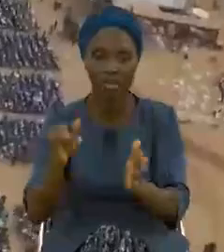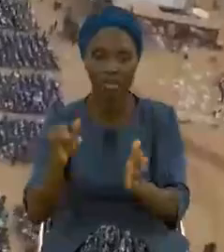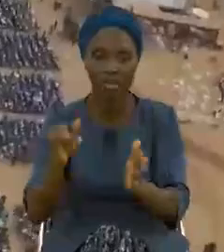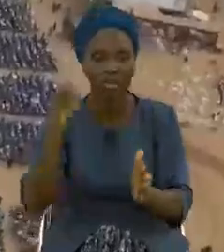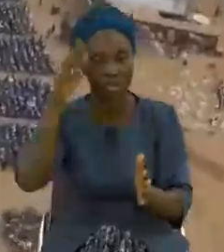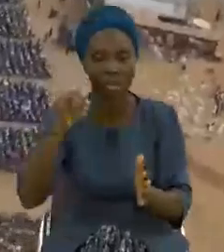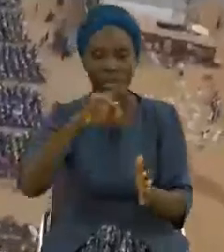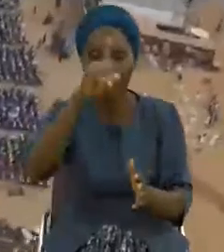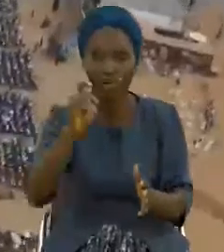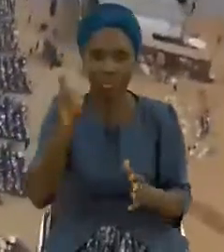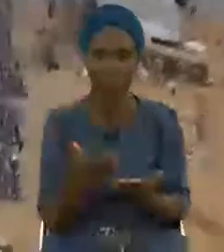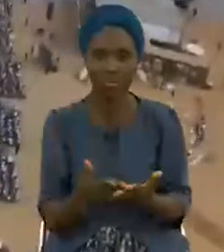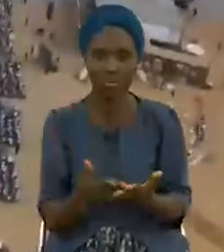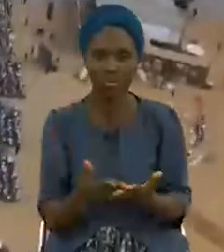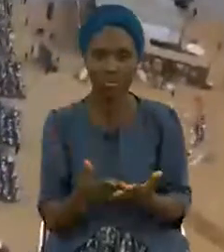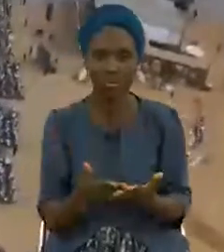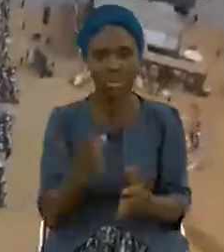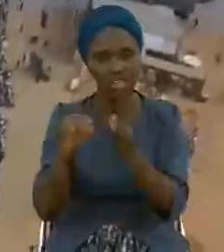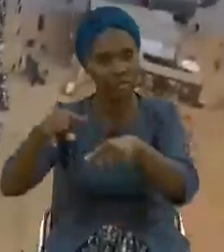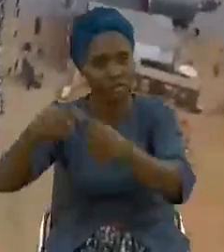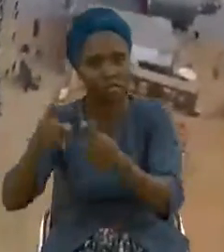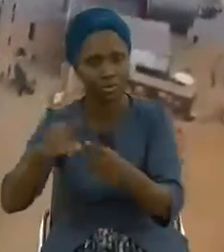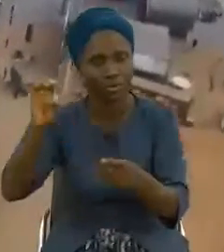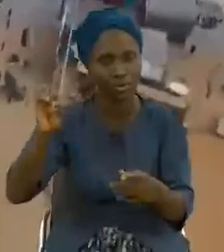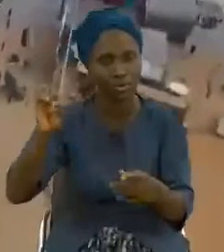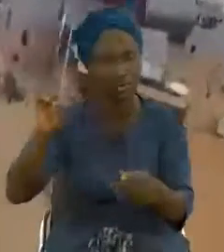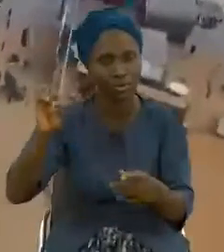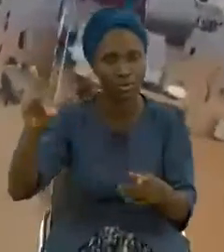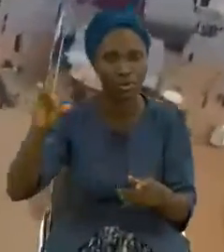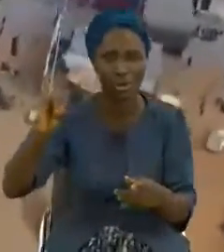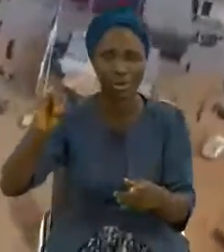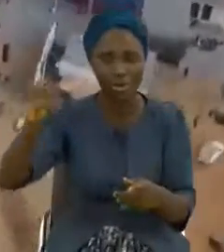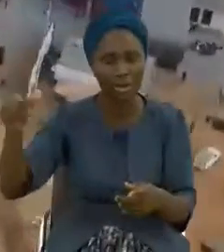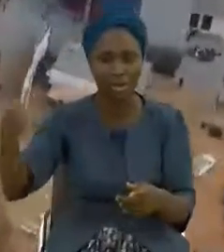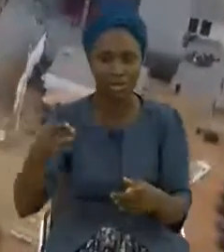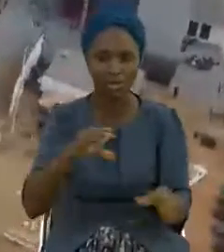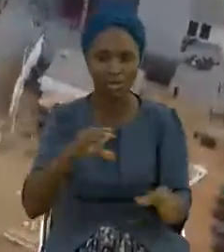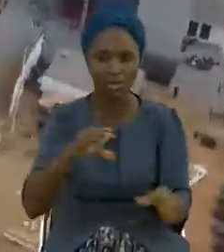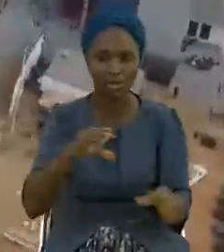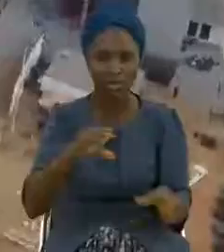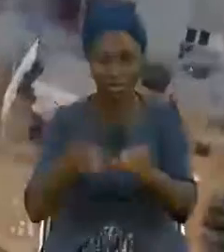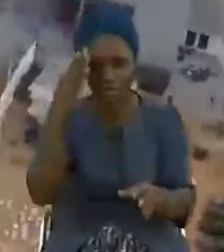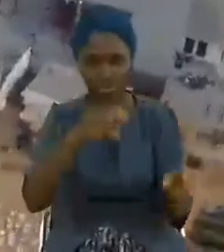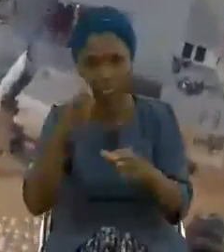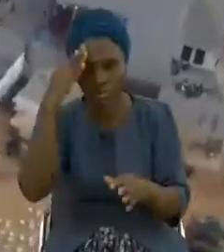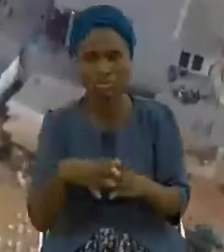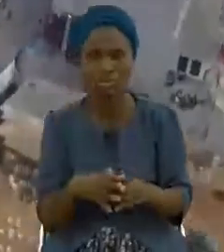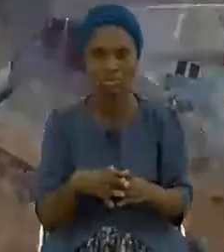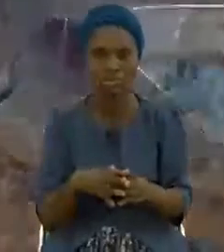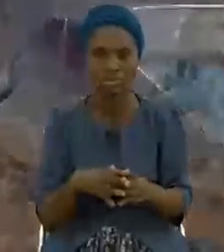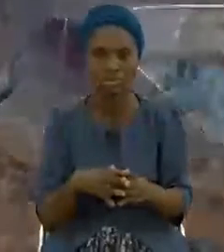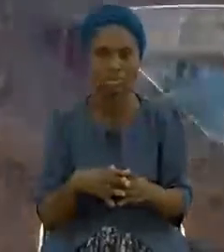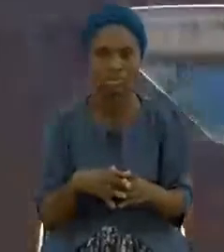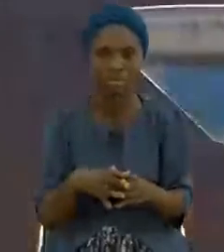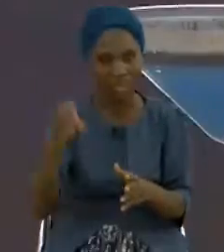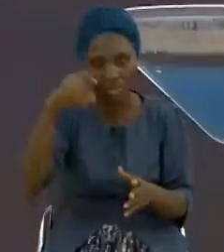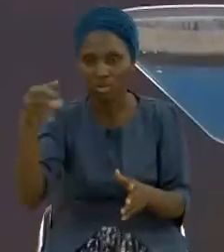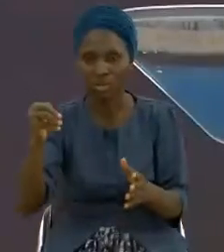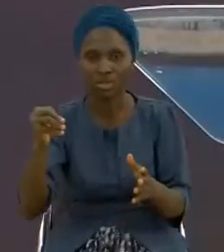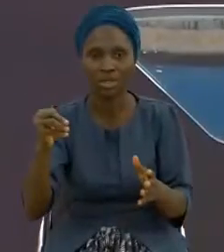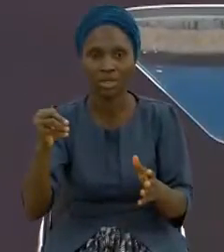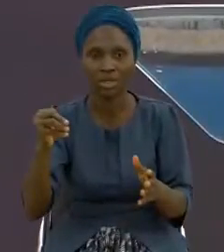Do you know? He said, please, hold your peace. I'm going over. Hold your peace. I am going over.